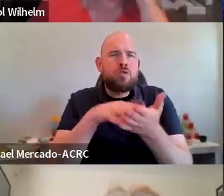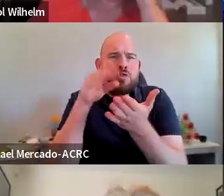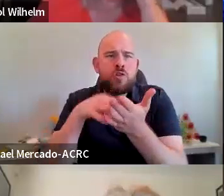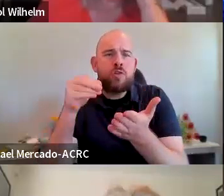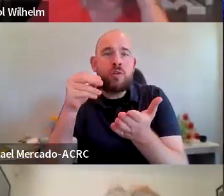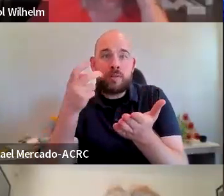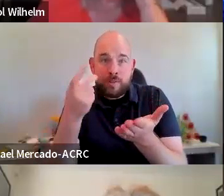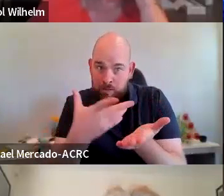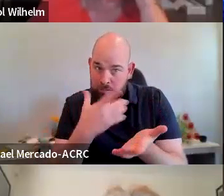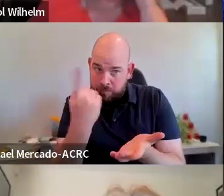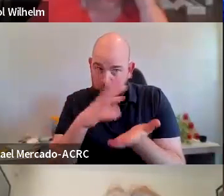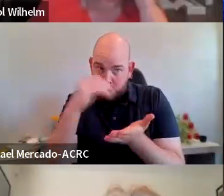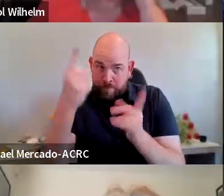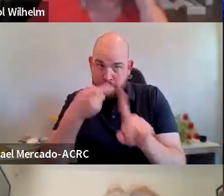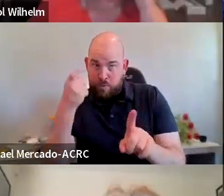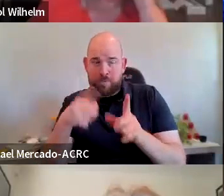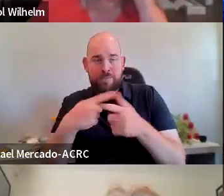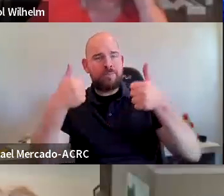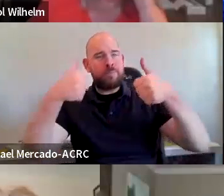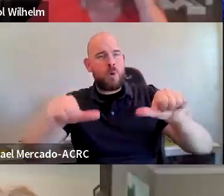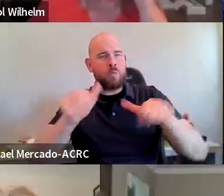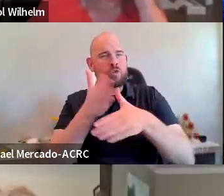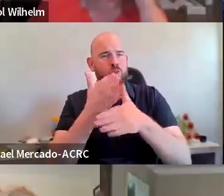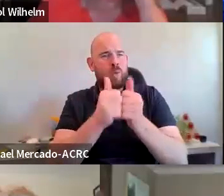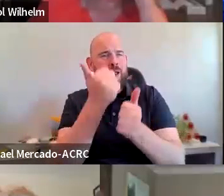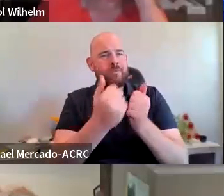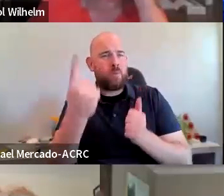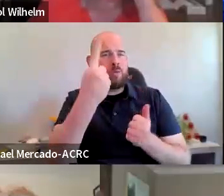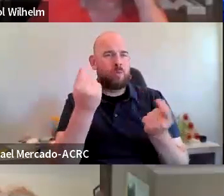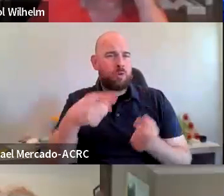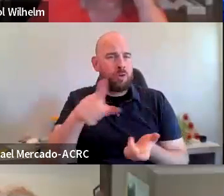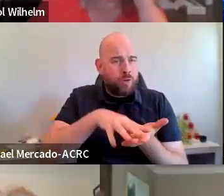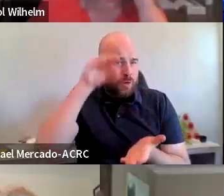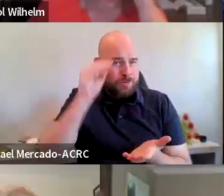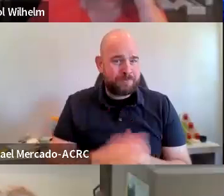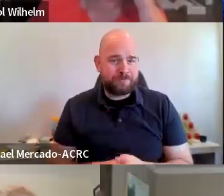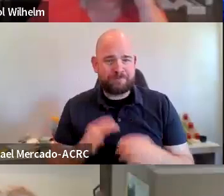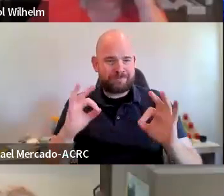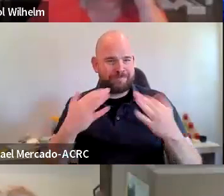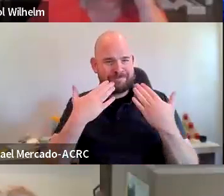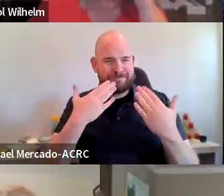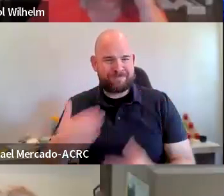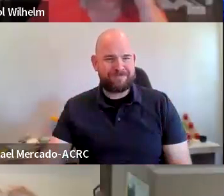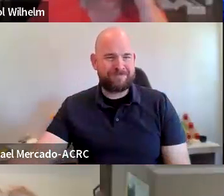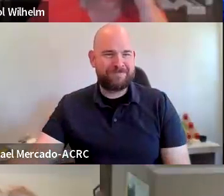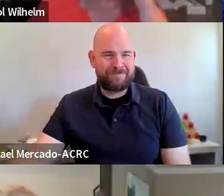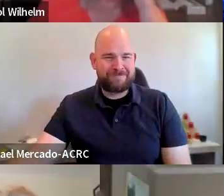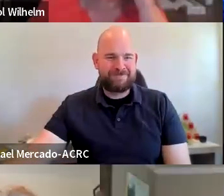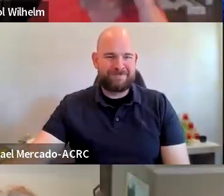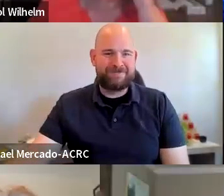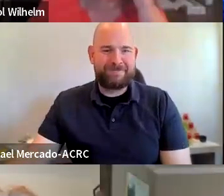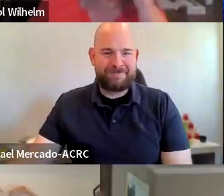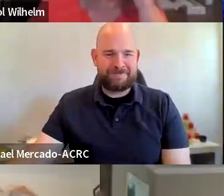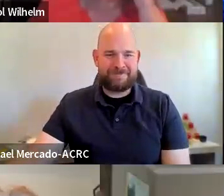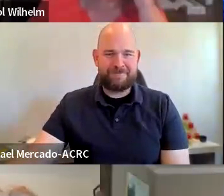Hopefully you'll be able to look at some of the deaf content and be able to learn a little more. And maybe you can post and share with everyone what